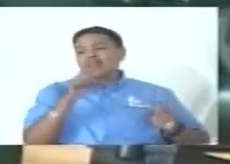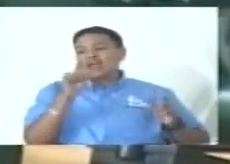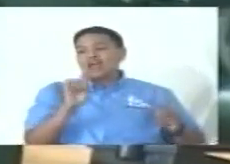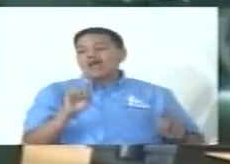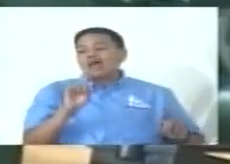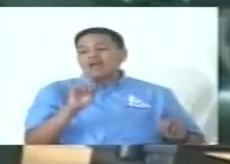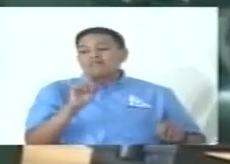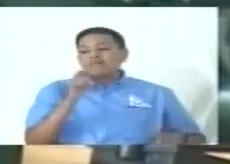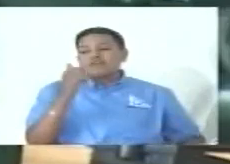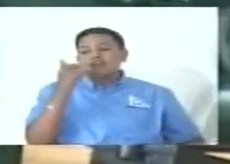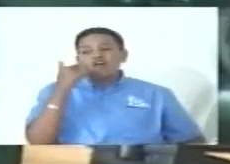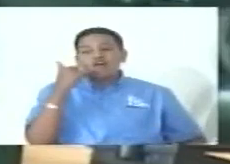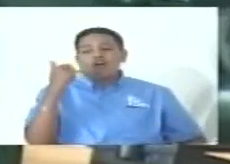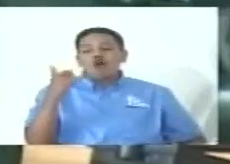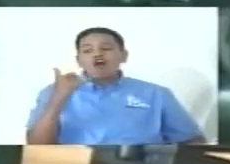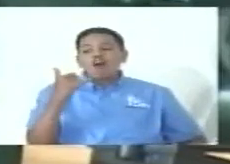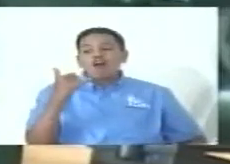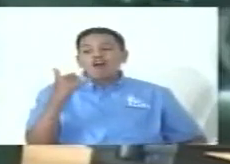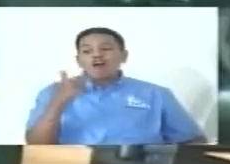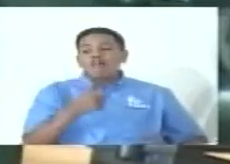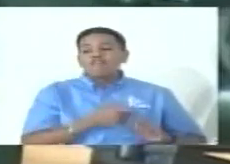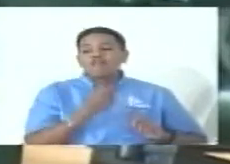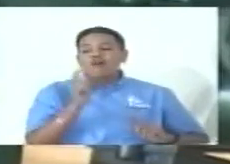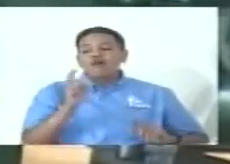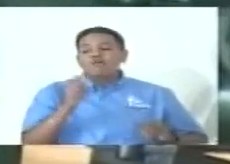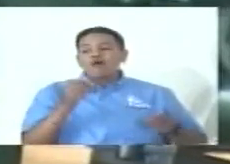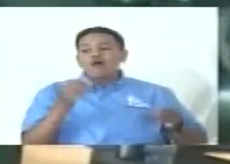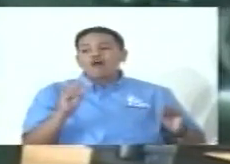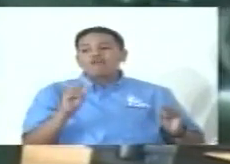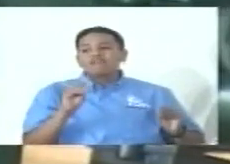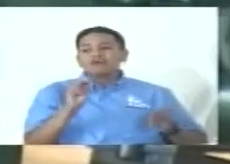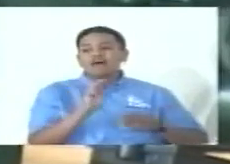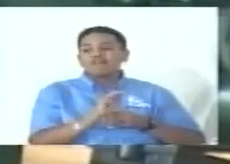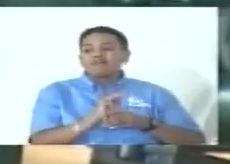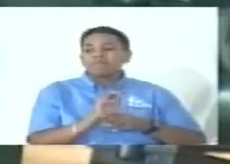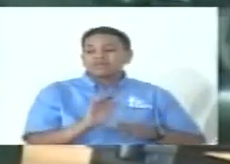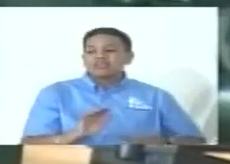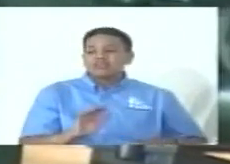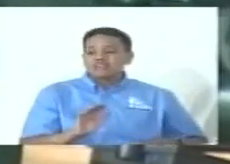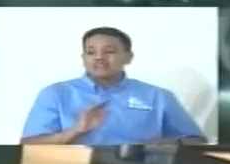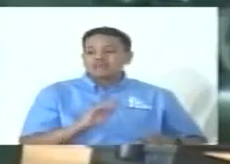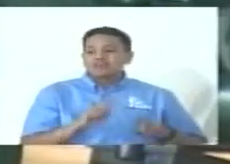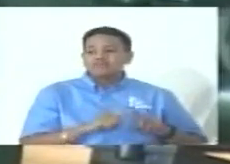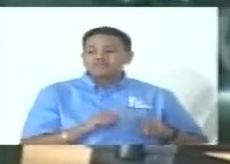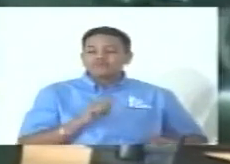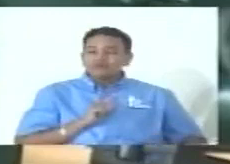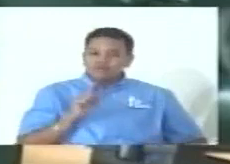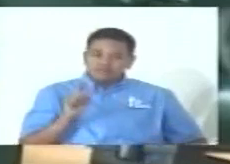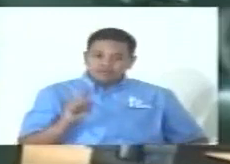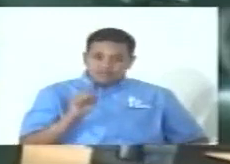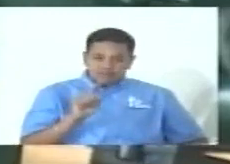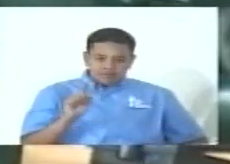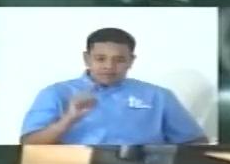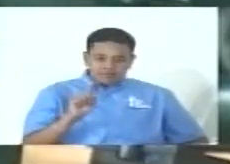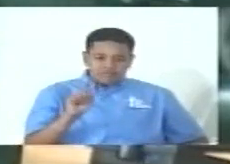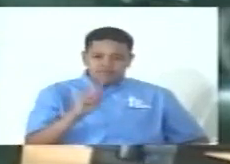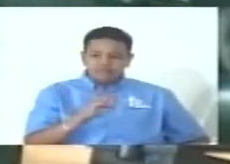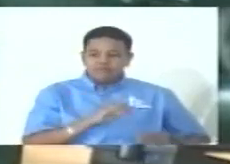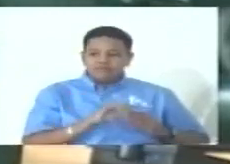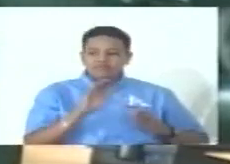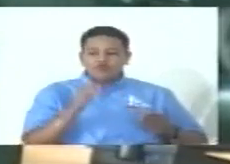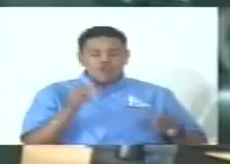that the call was coming from the office of the minister. So when I went into her